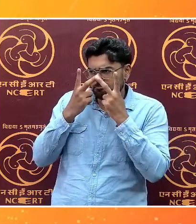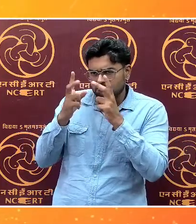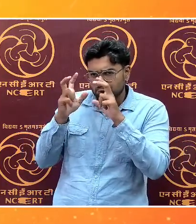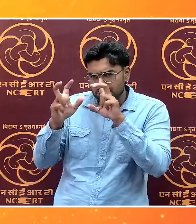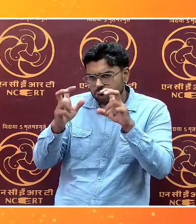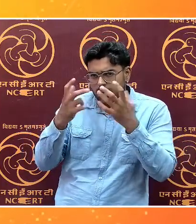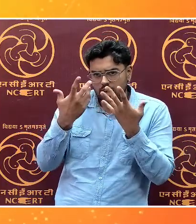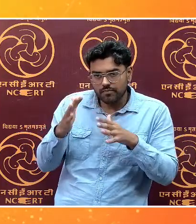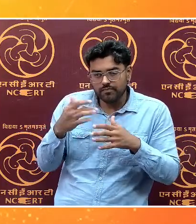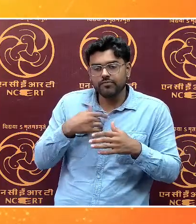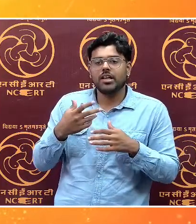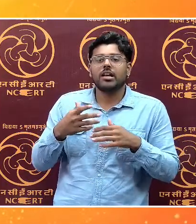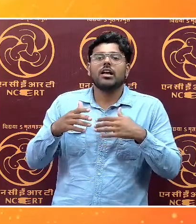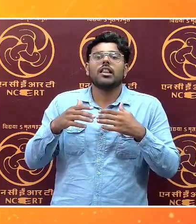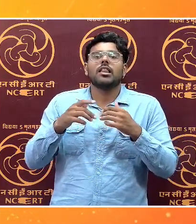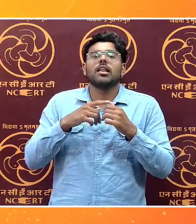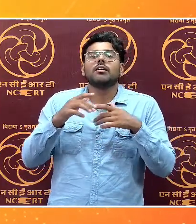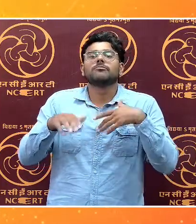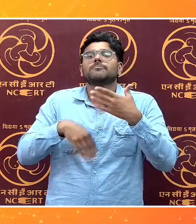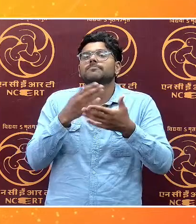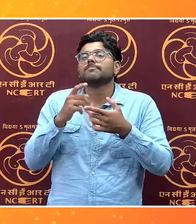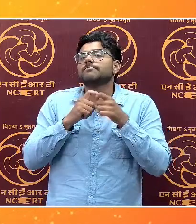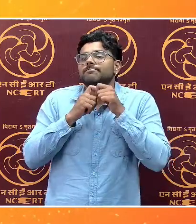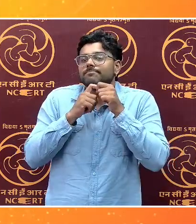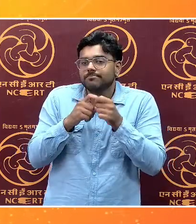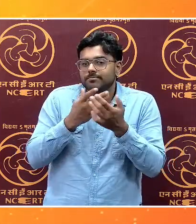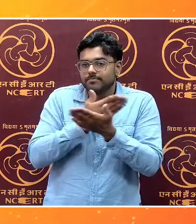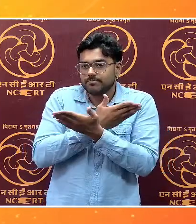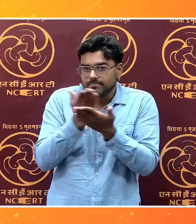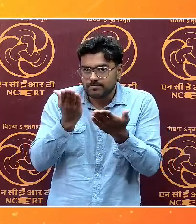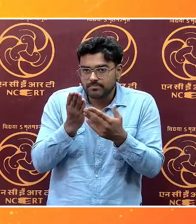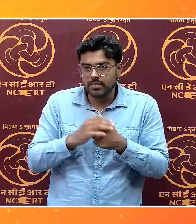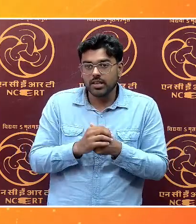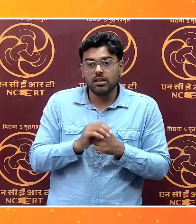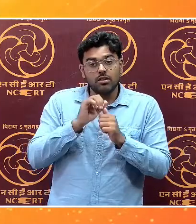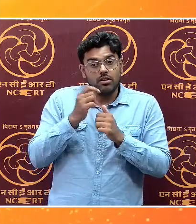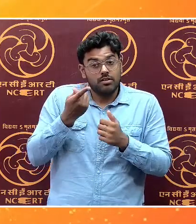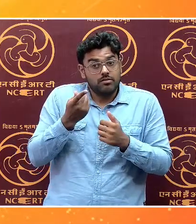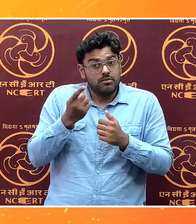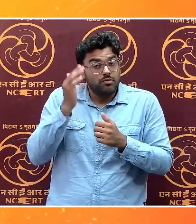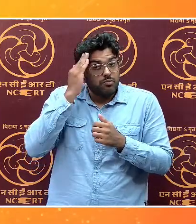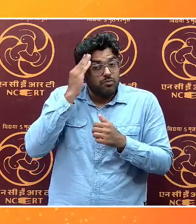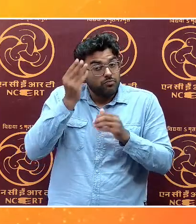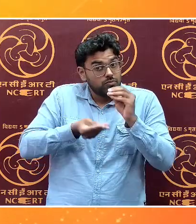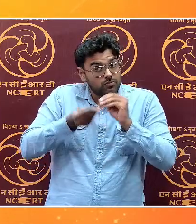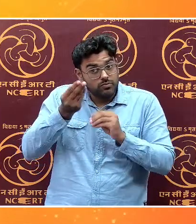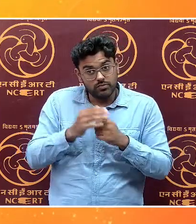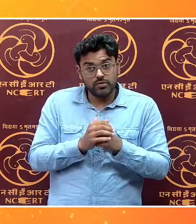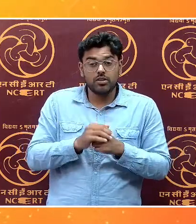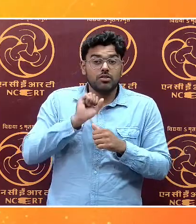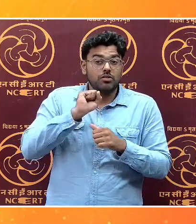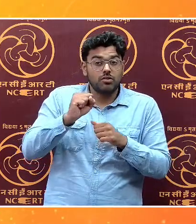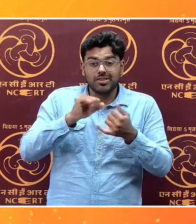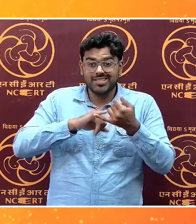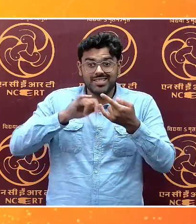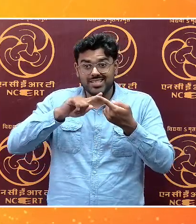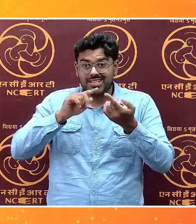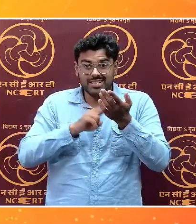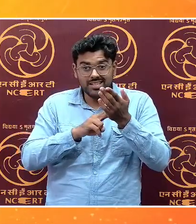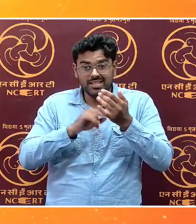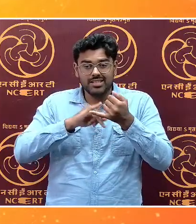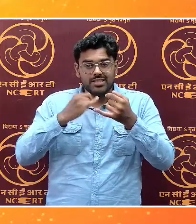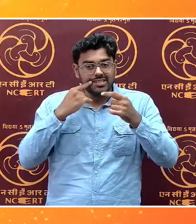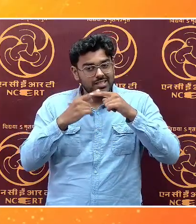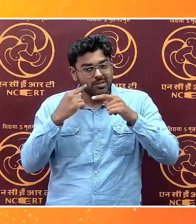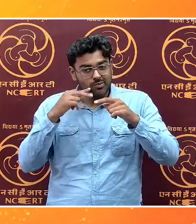I'm going to ask you some questions to assess your awareness, your sensitivity, and